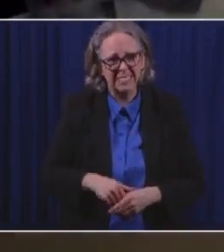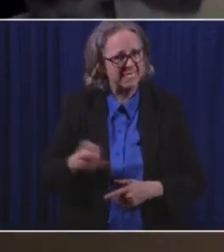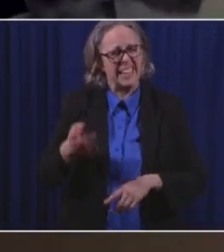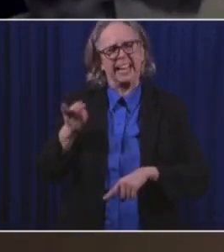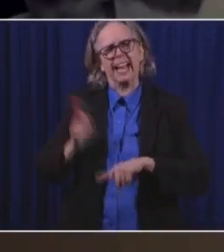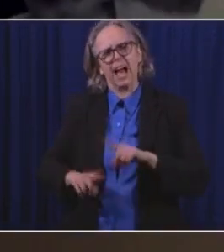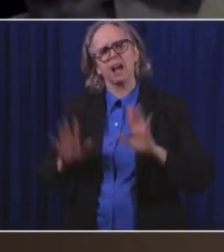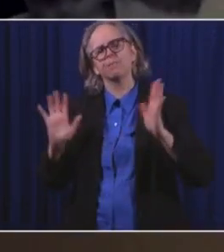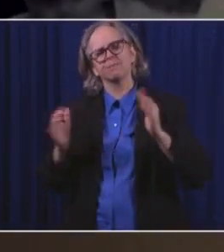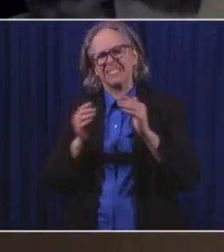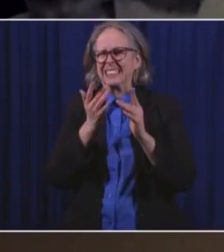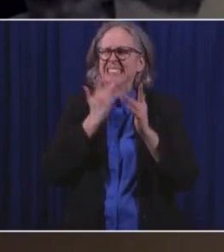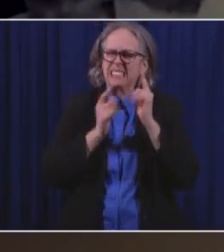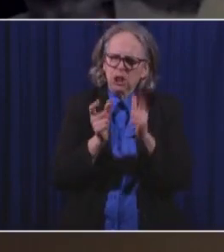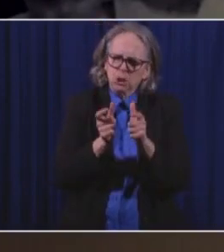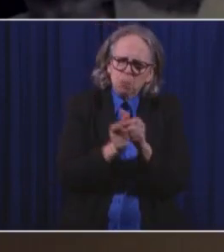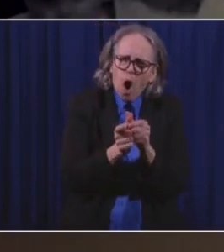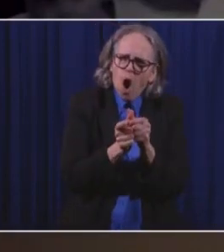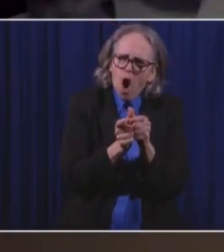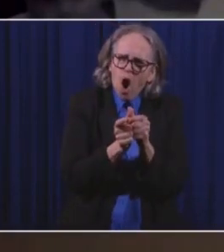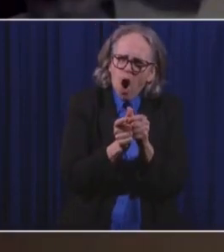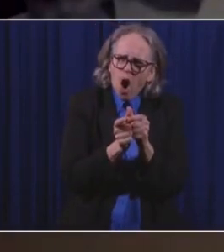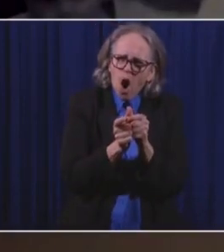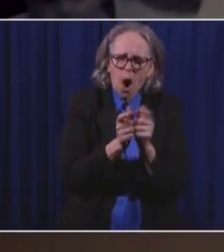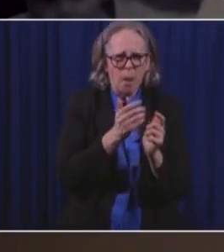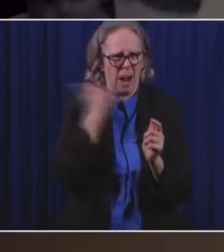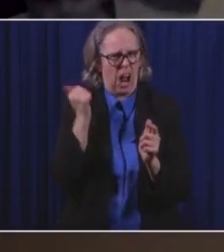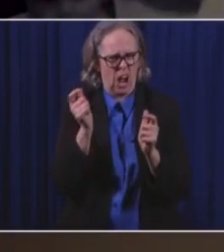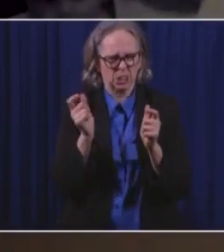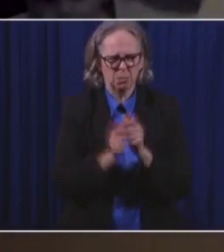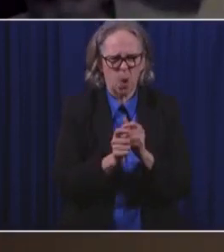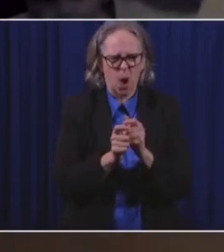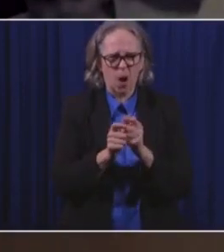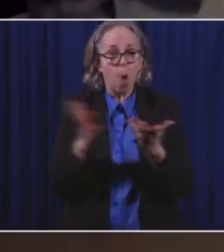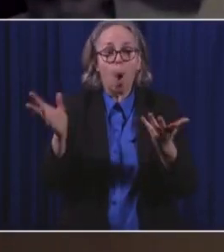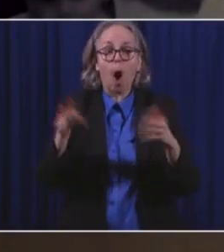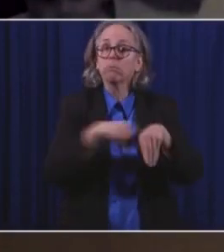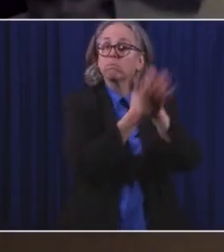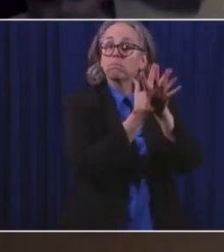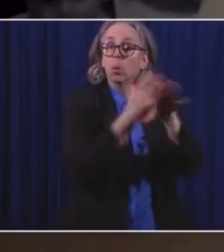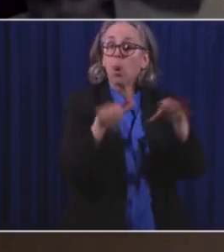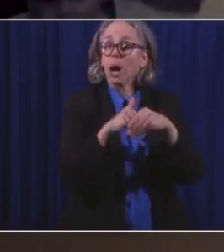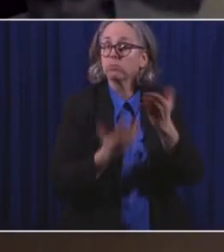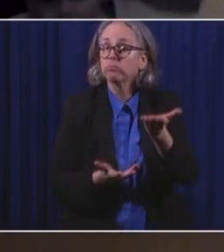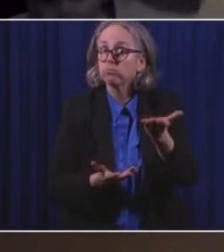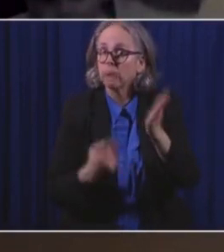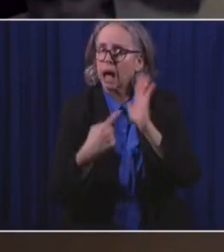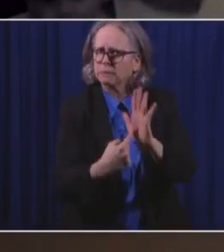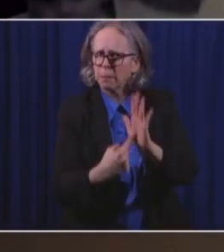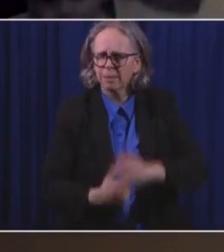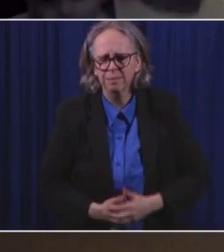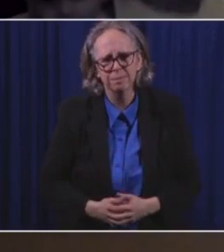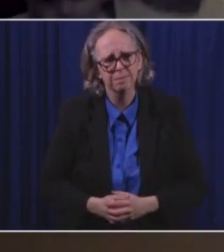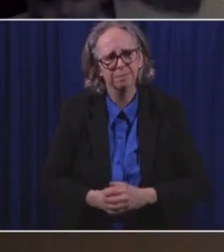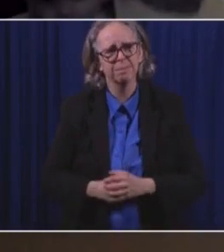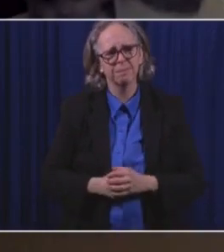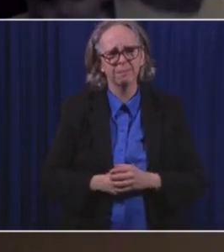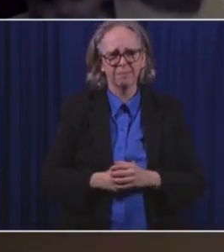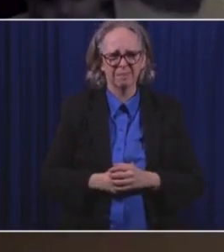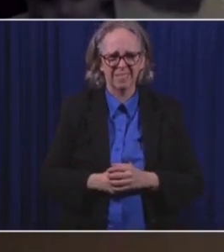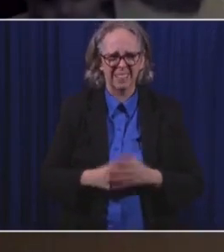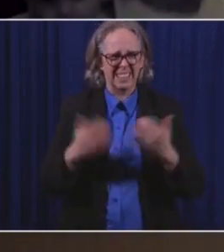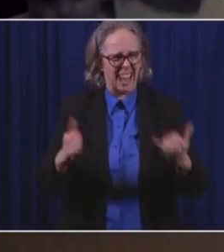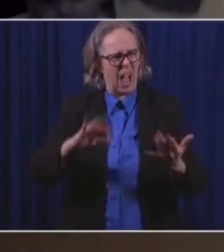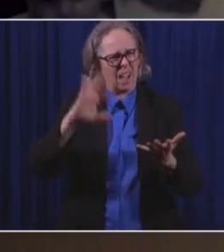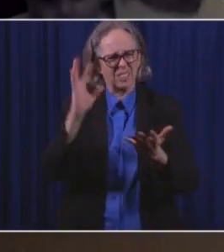size of these type of gatherings. Use a virtual platform like we can do in many other aspects of our life. And if they absolutely must happen,